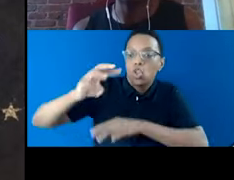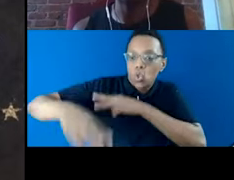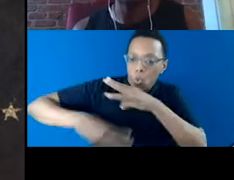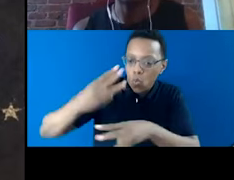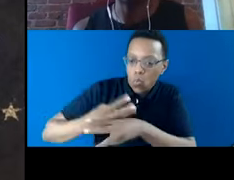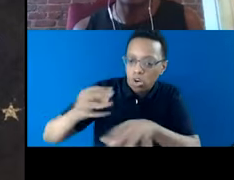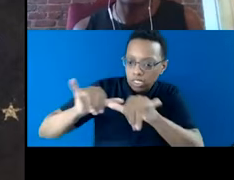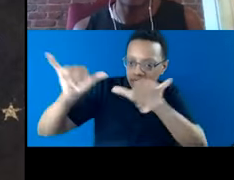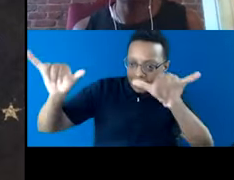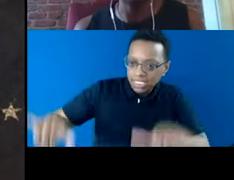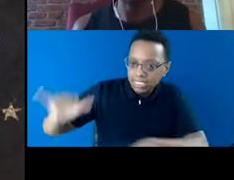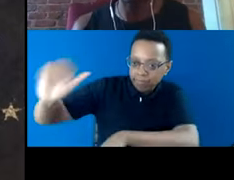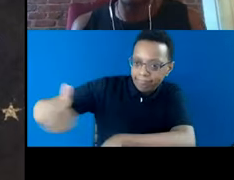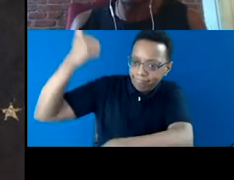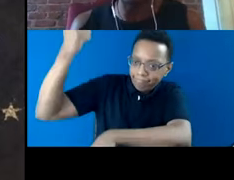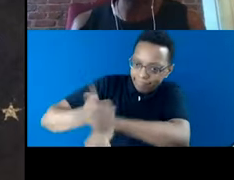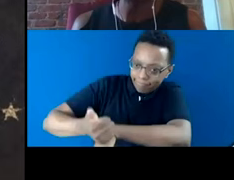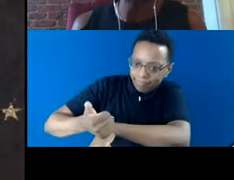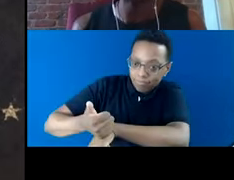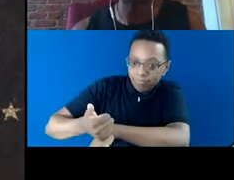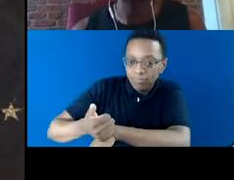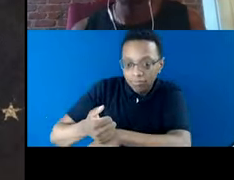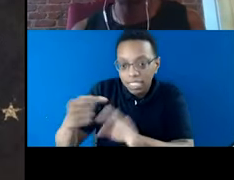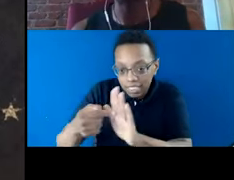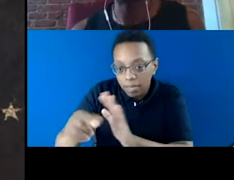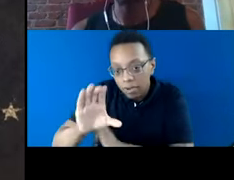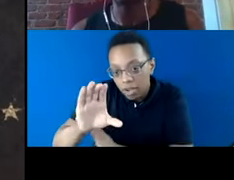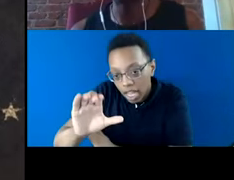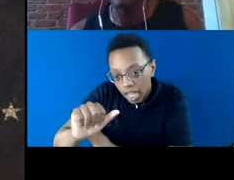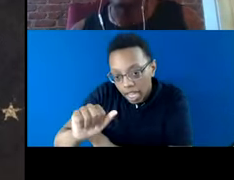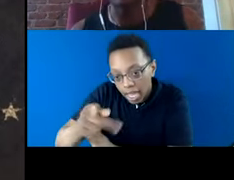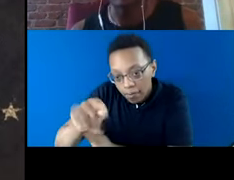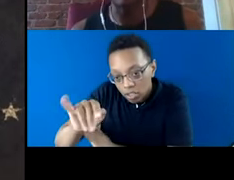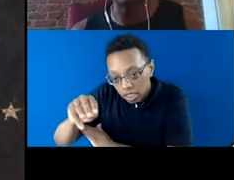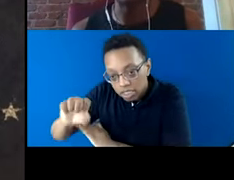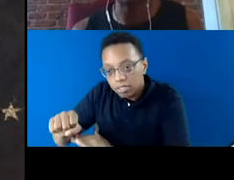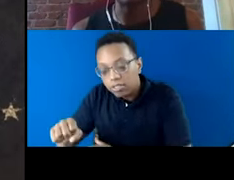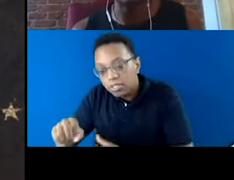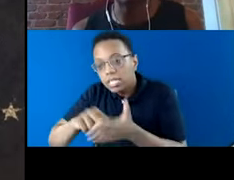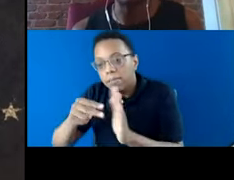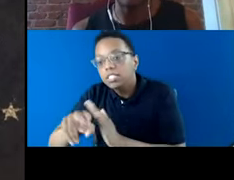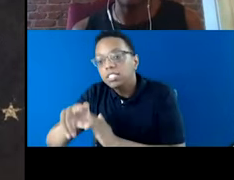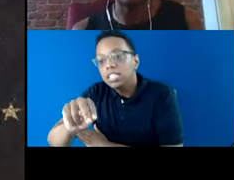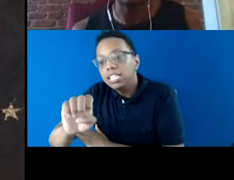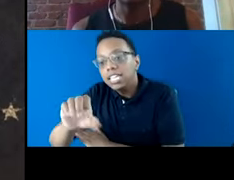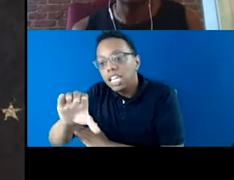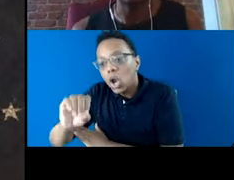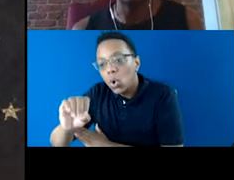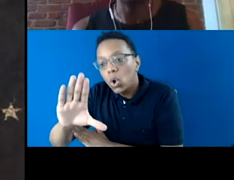that maintains it is still in place, i.e. capitalism, then we call that neocolonialism. A great example of